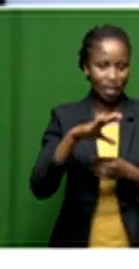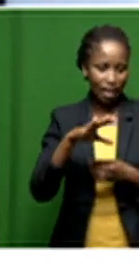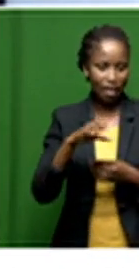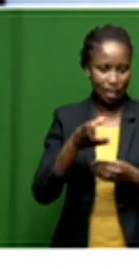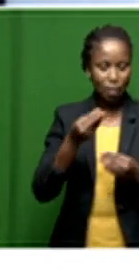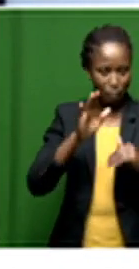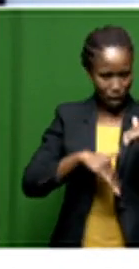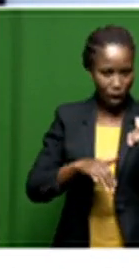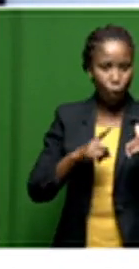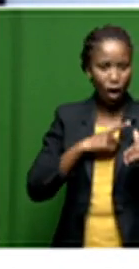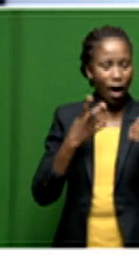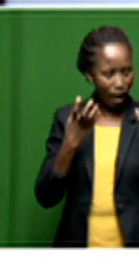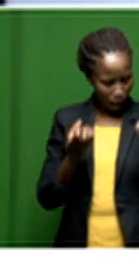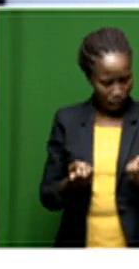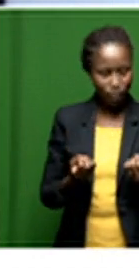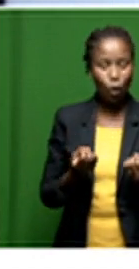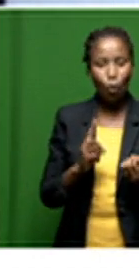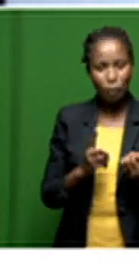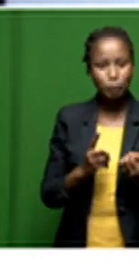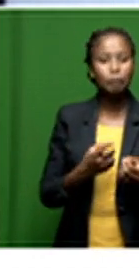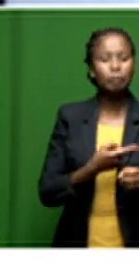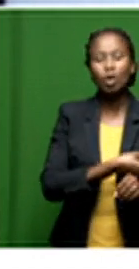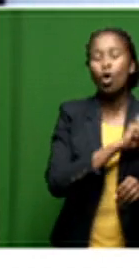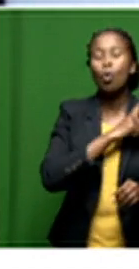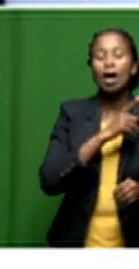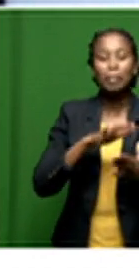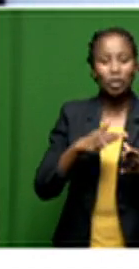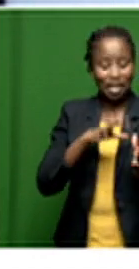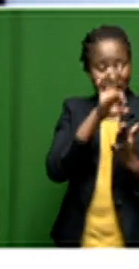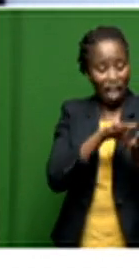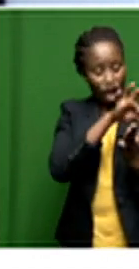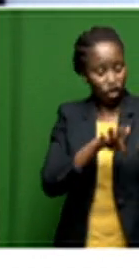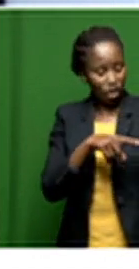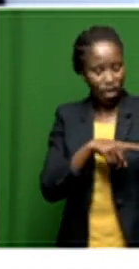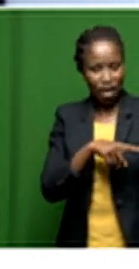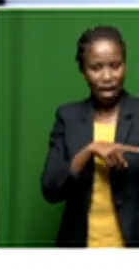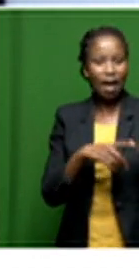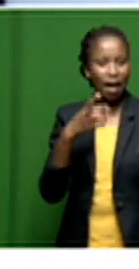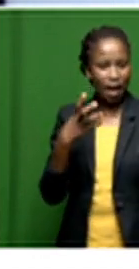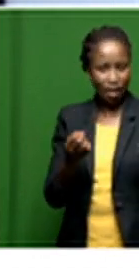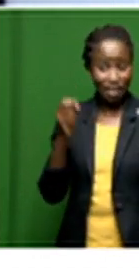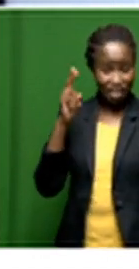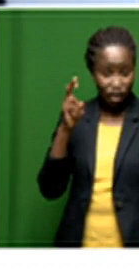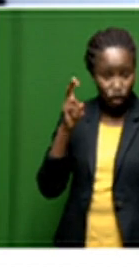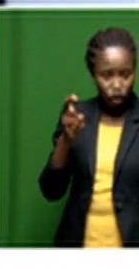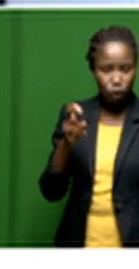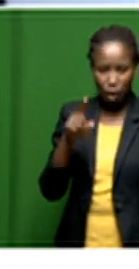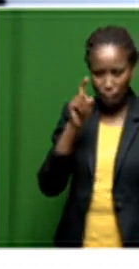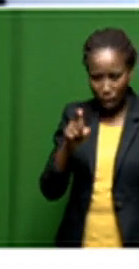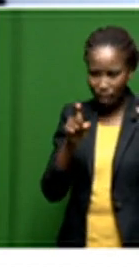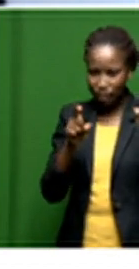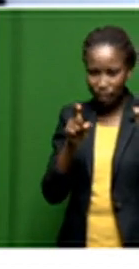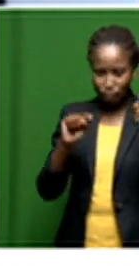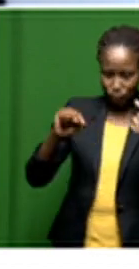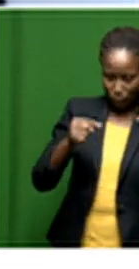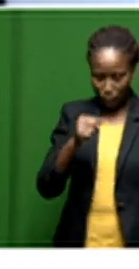got to mediate these elections are inherently highly contested issues, and you need an independent referee in